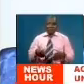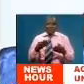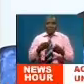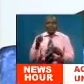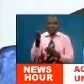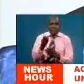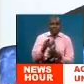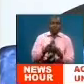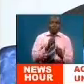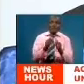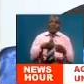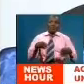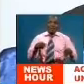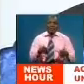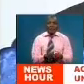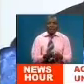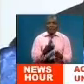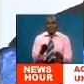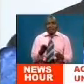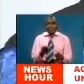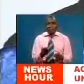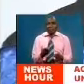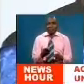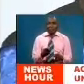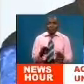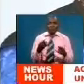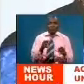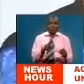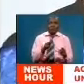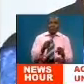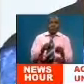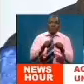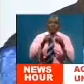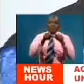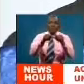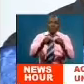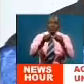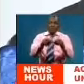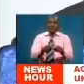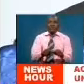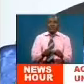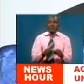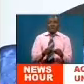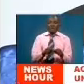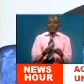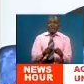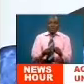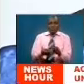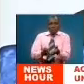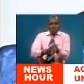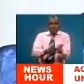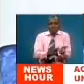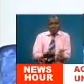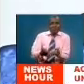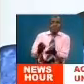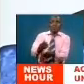aggressive competitive markets in which we operate, we will need to continue to invest heavily in our brands, in our